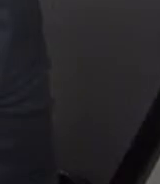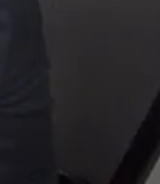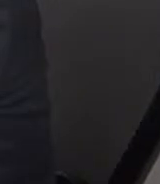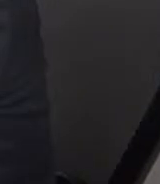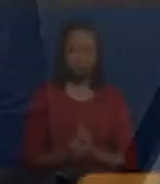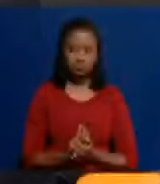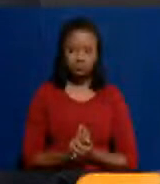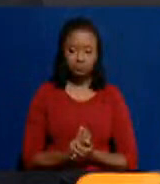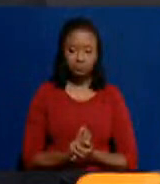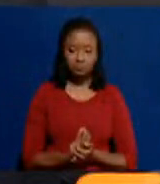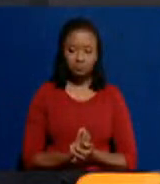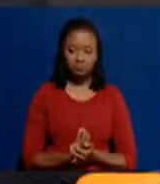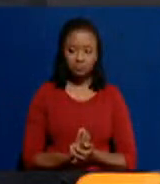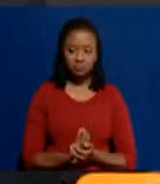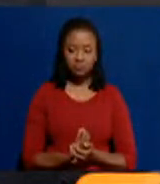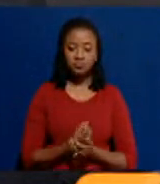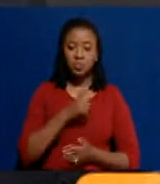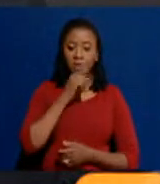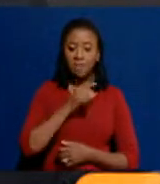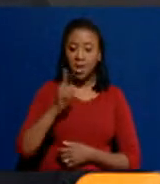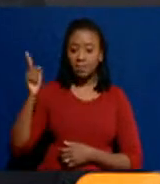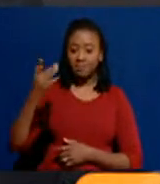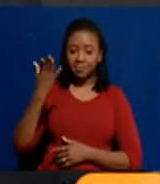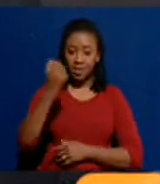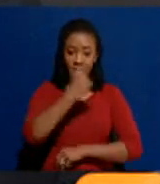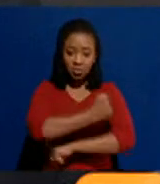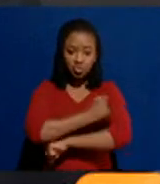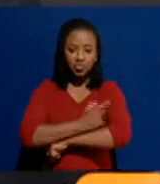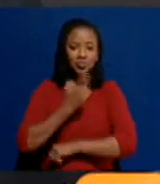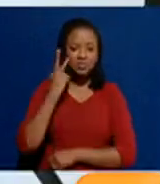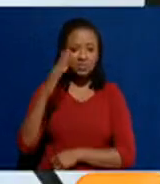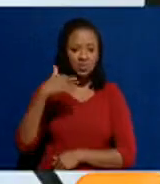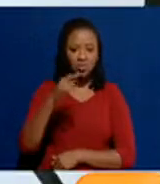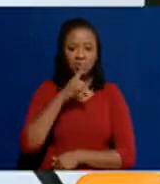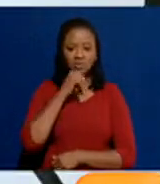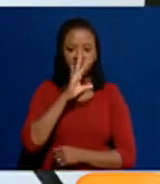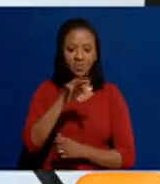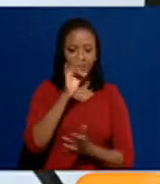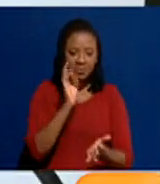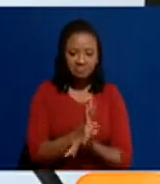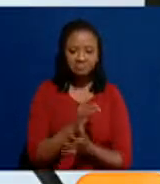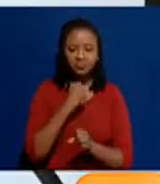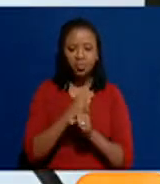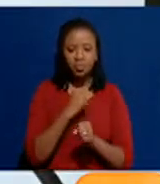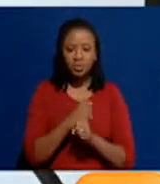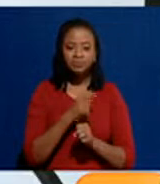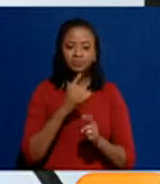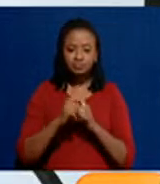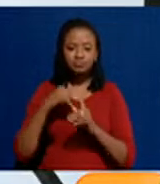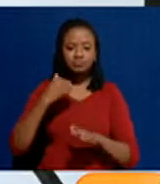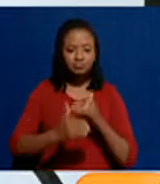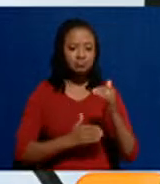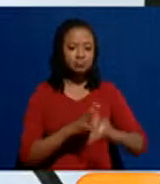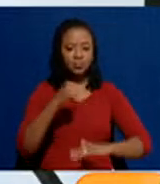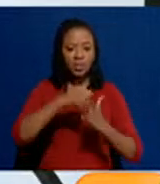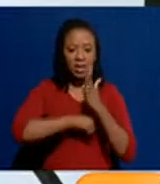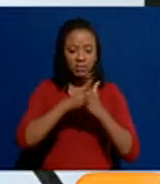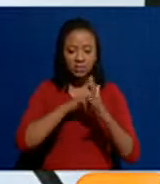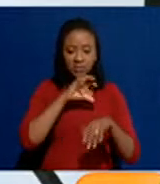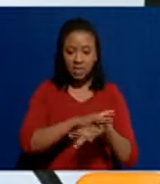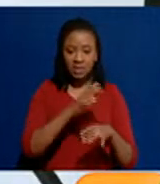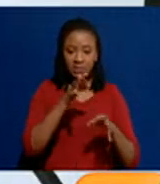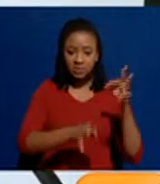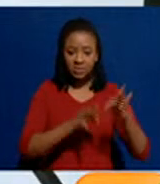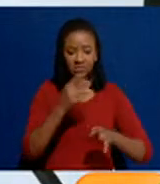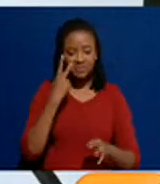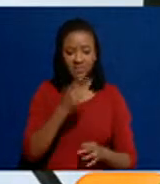school, Naftar Obuoni saw his father controversially get laid off. In the process of seeking justice, Obuoni witnessed the problems his